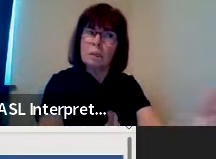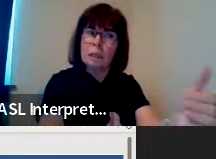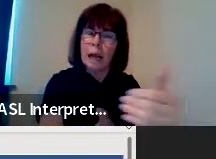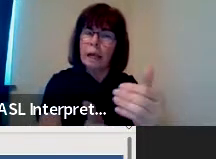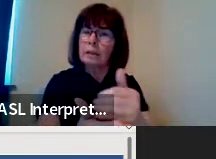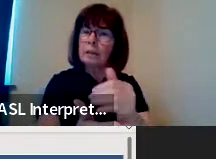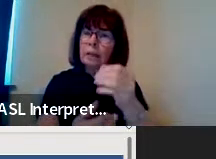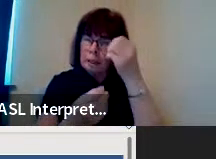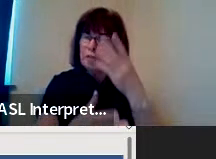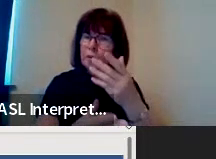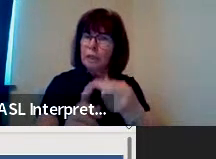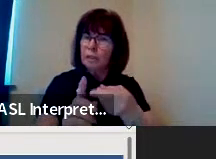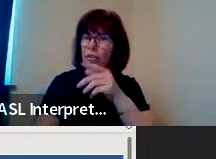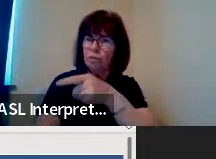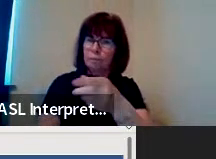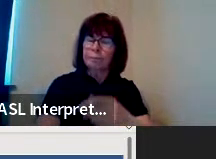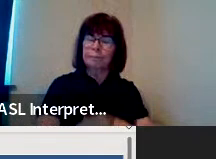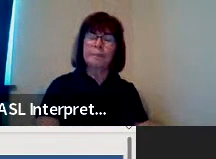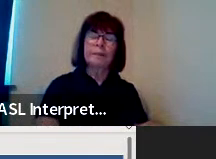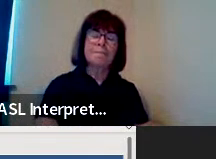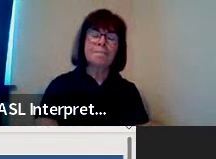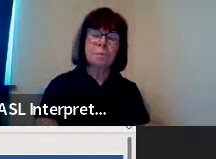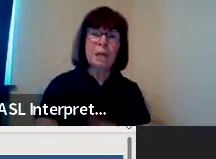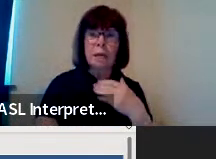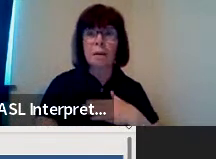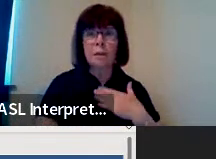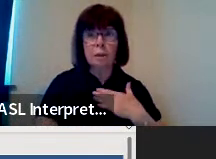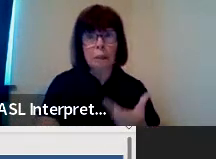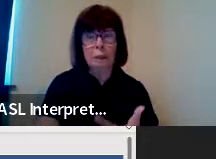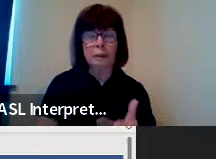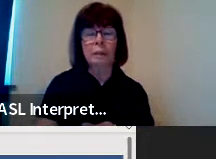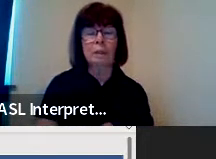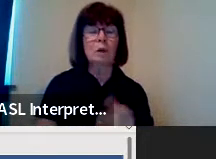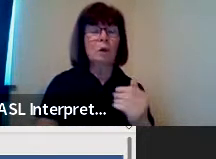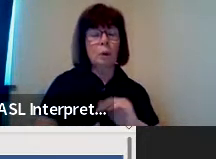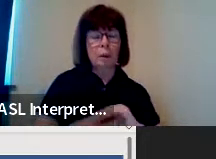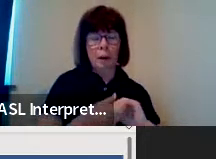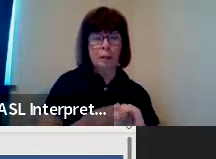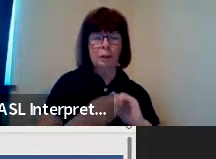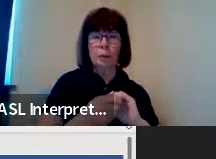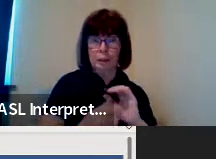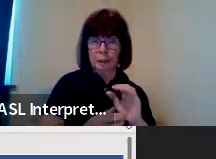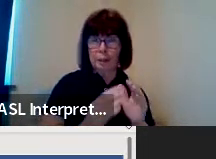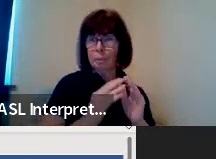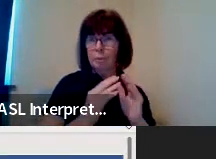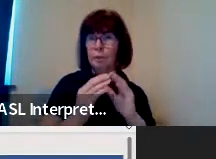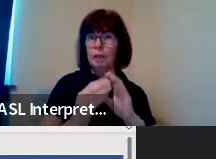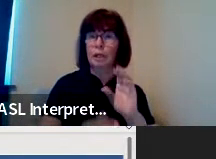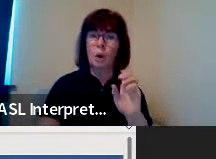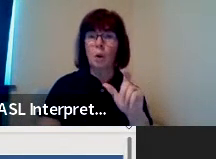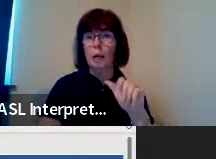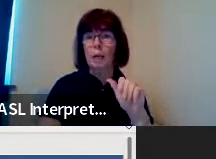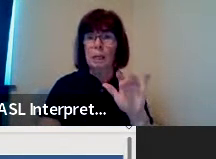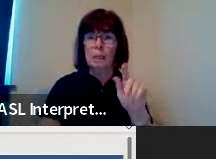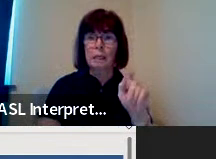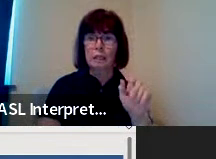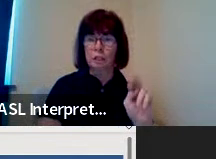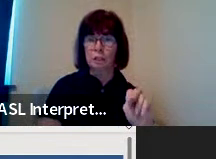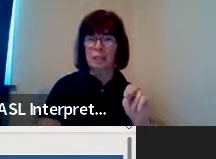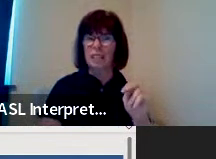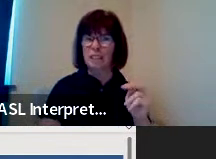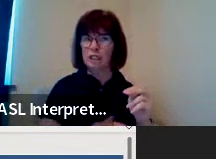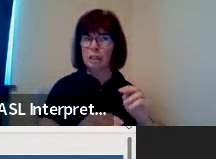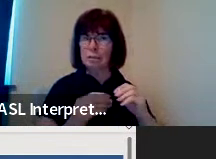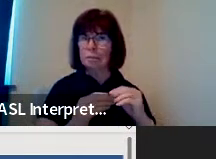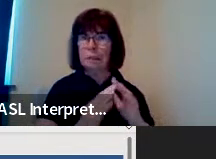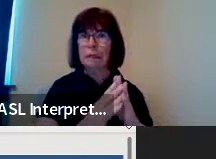they're willing to give it. We partnered with community coalitions that are just building up and going live this